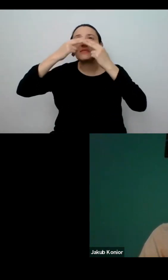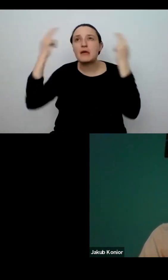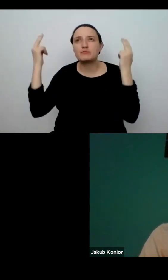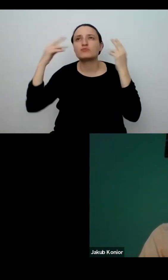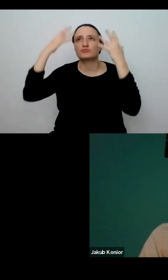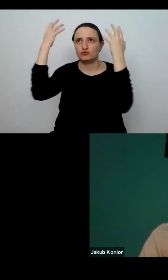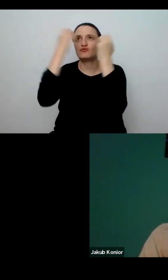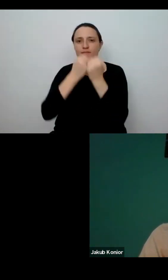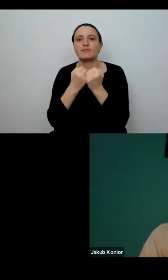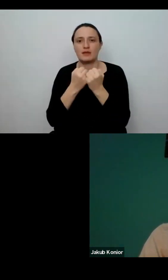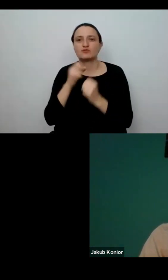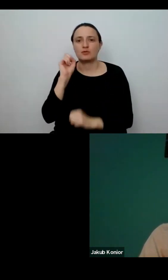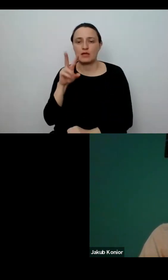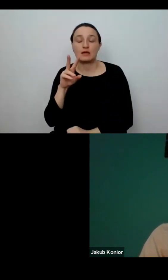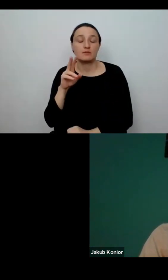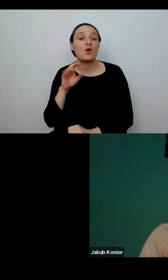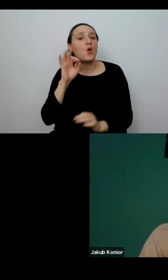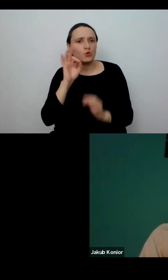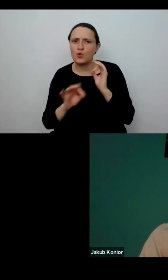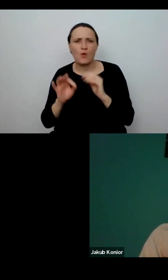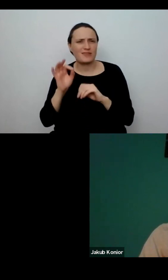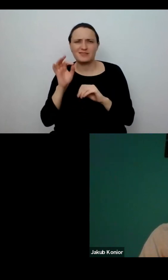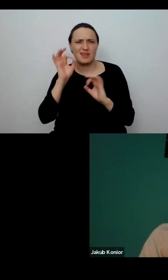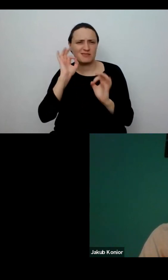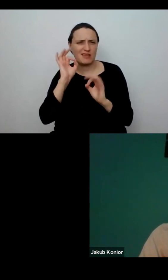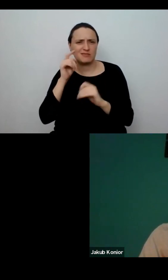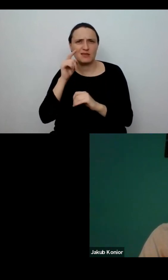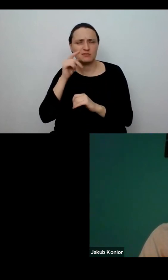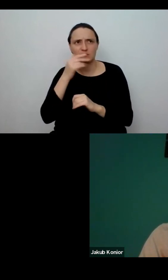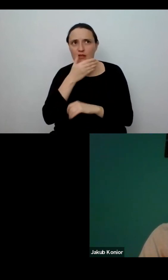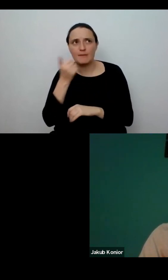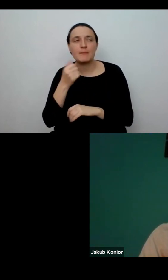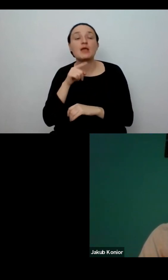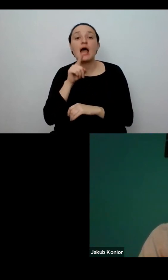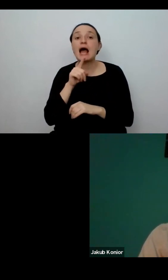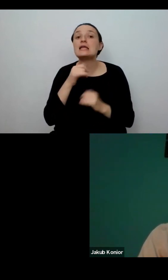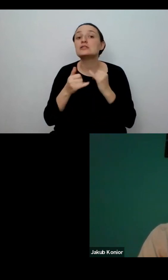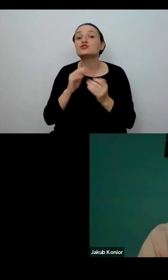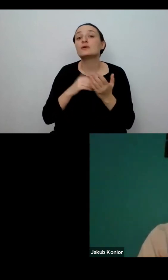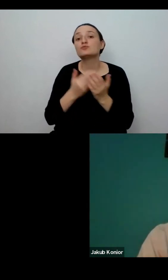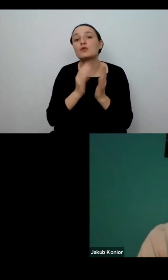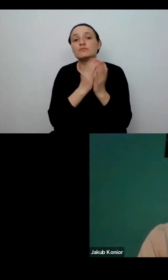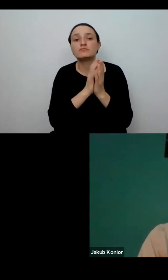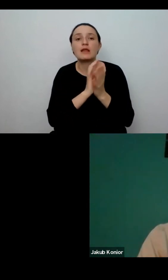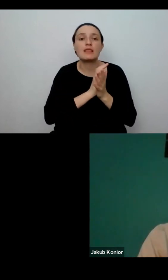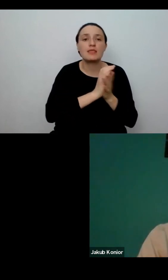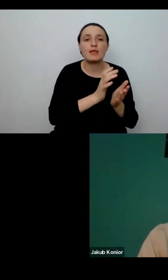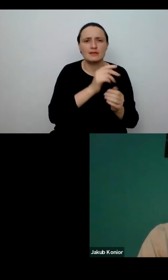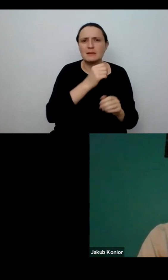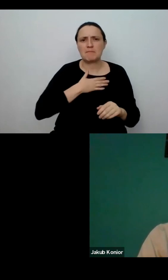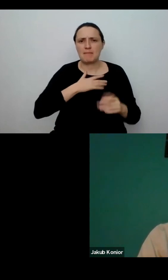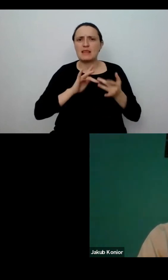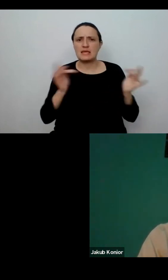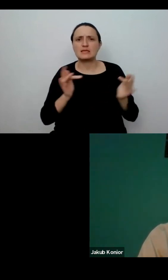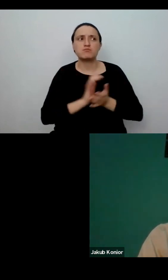is I have a link on the original paper, which was the basis of the